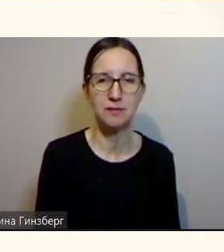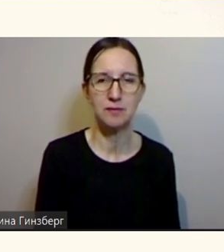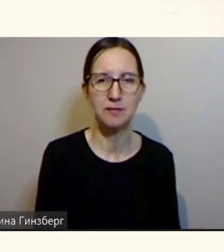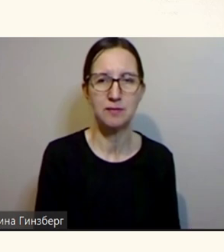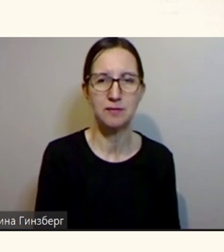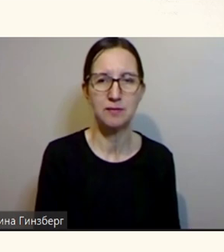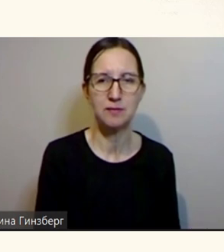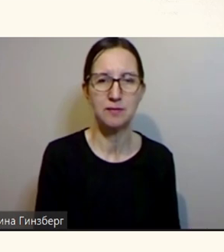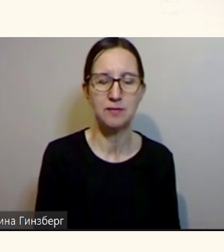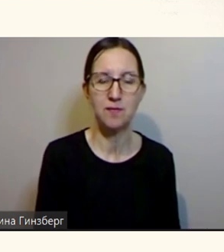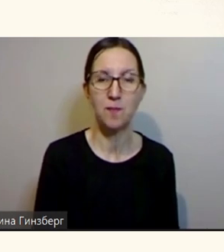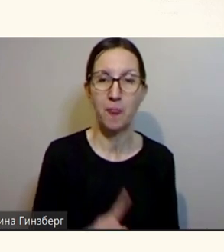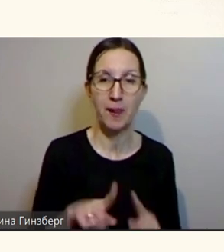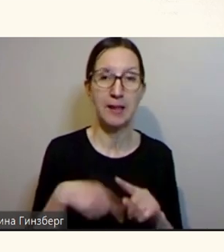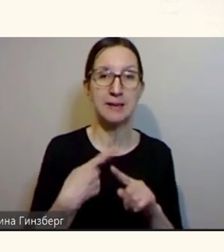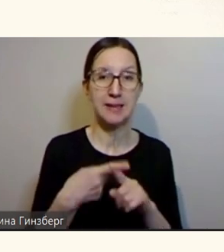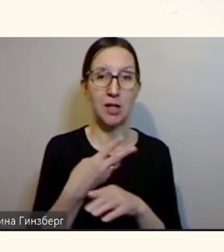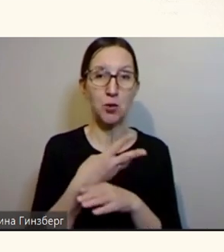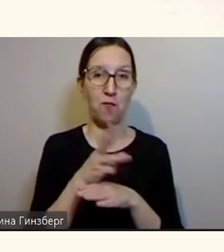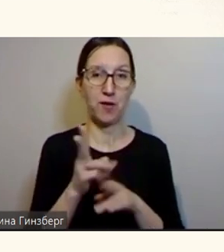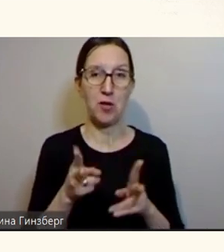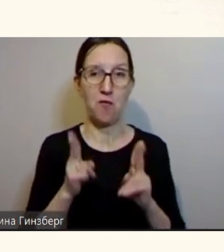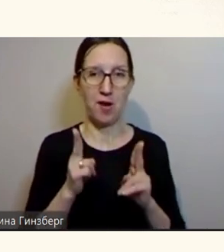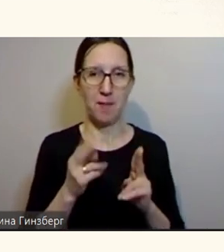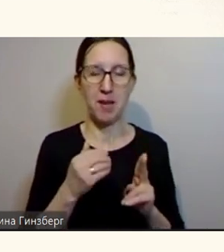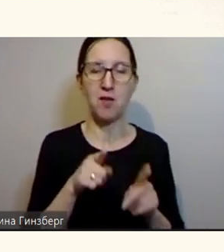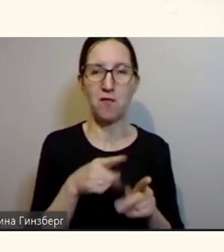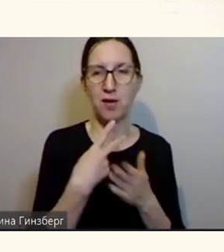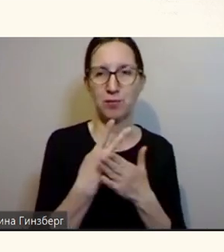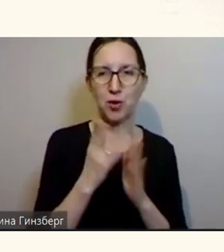is recorded actually during production. So